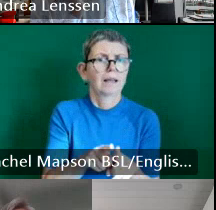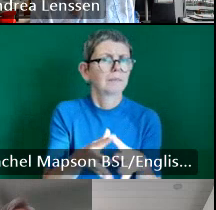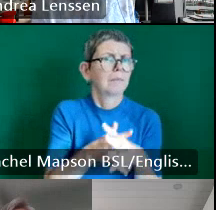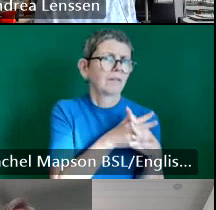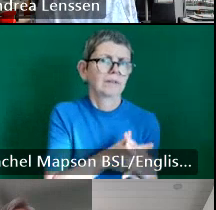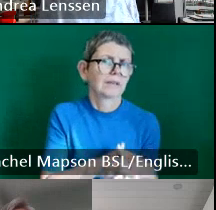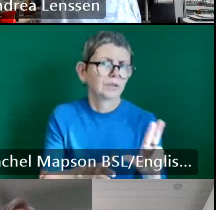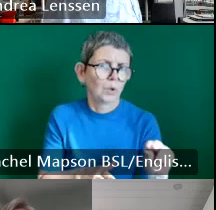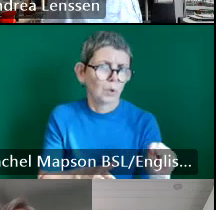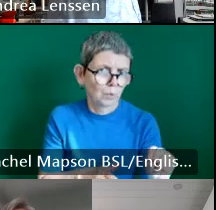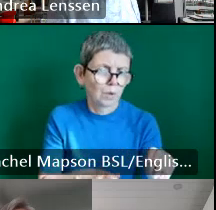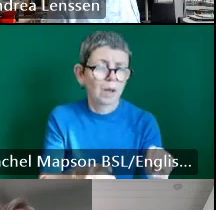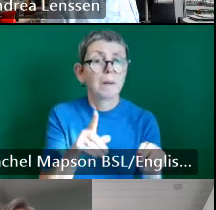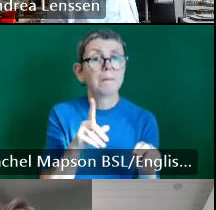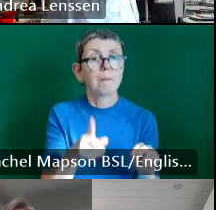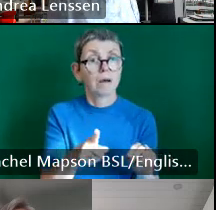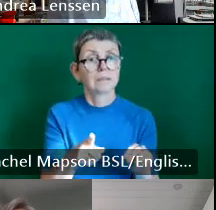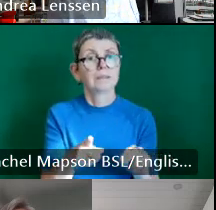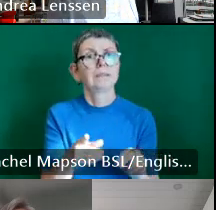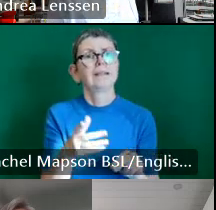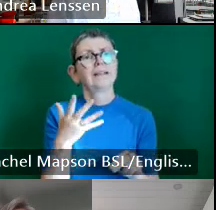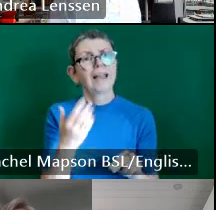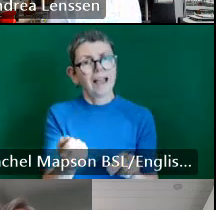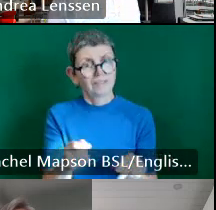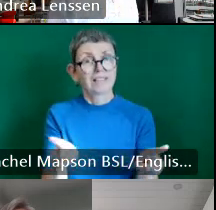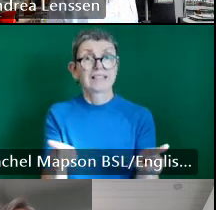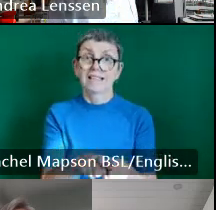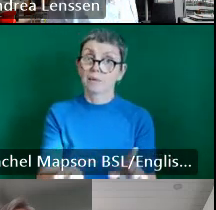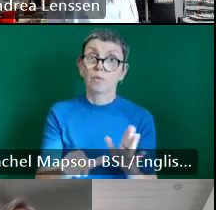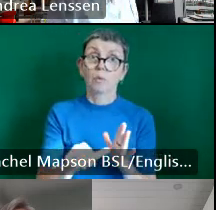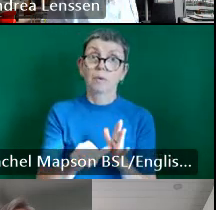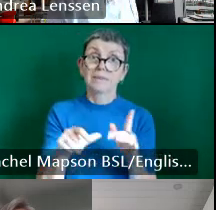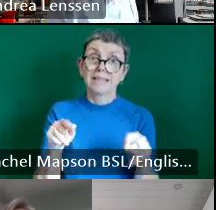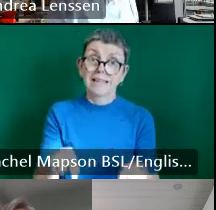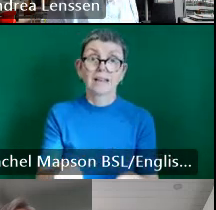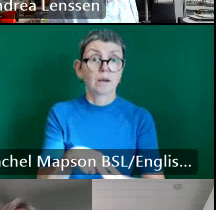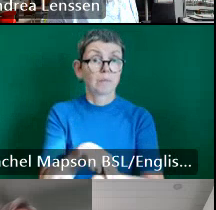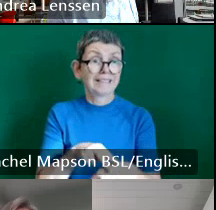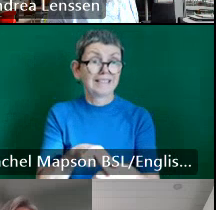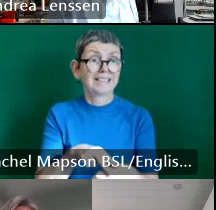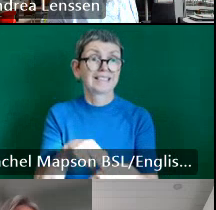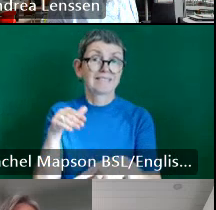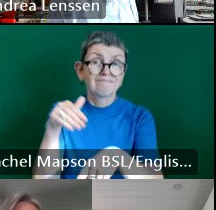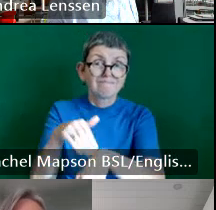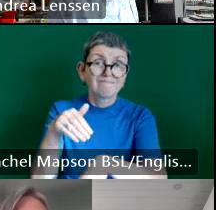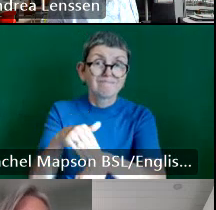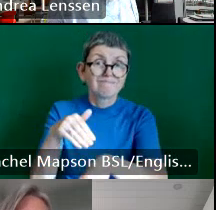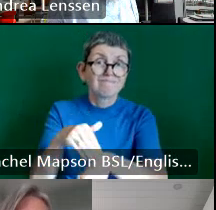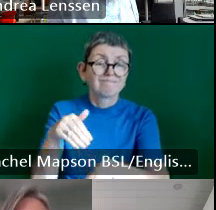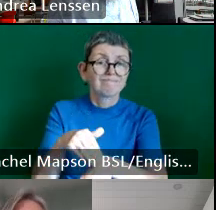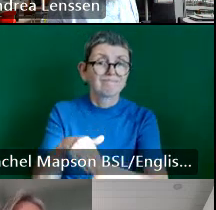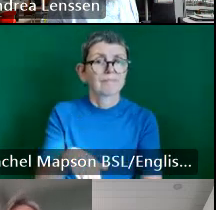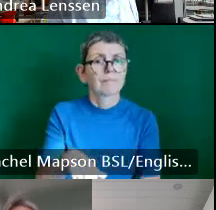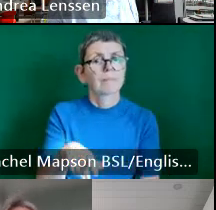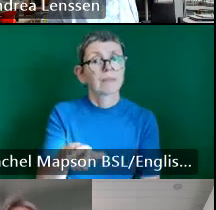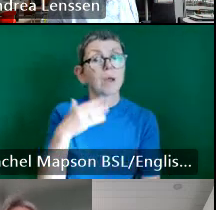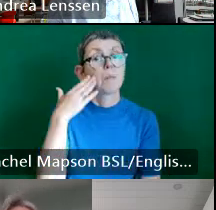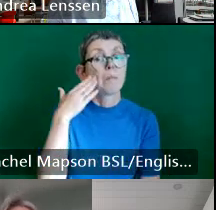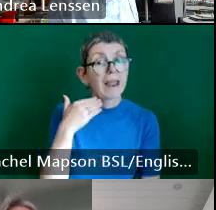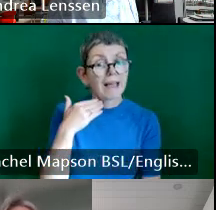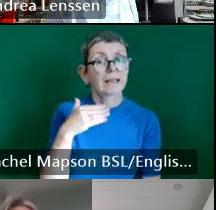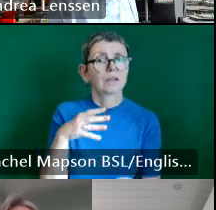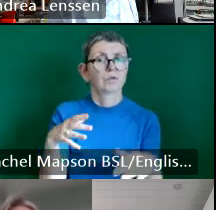But they do have the same issue here in terms of police harassment. Black ethnic groups experience the highest rates of